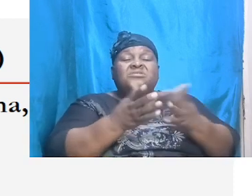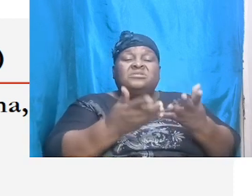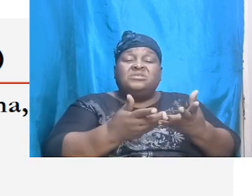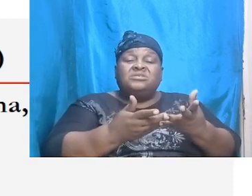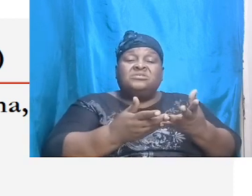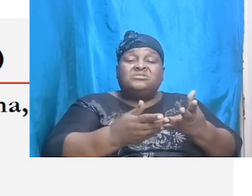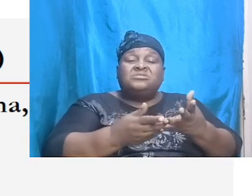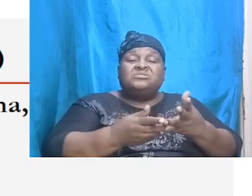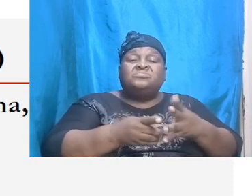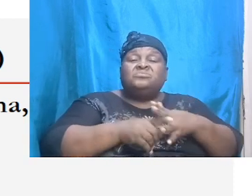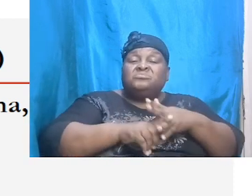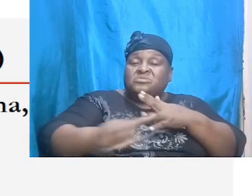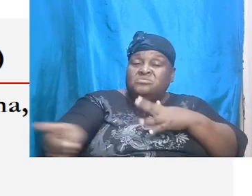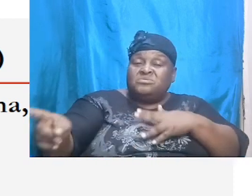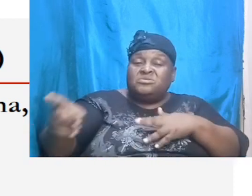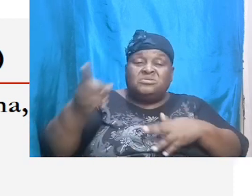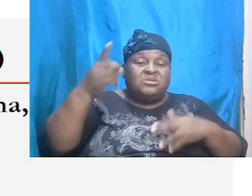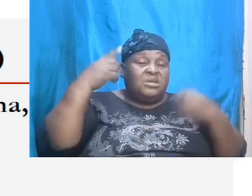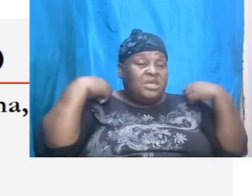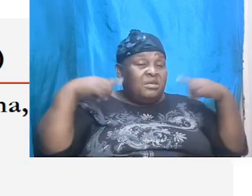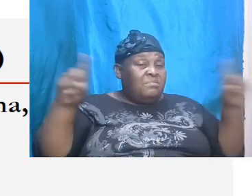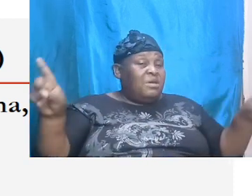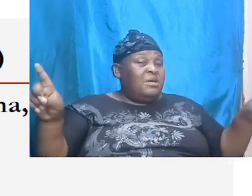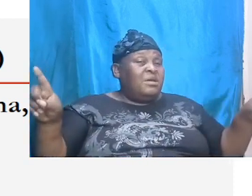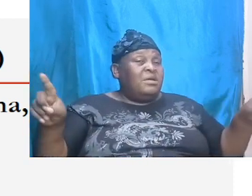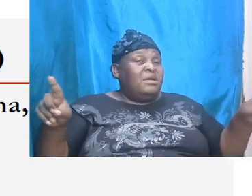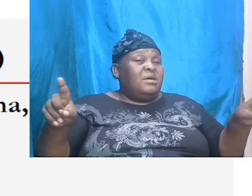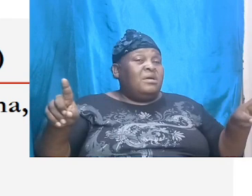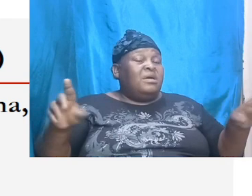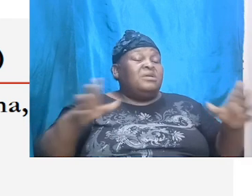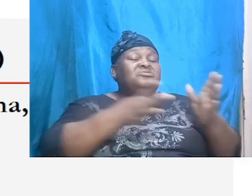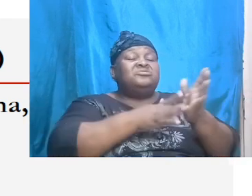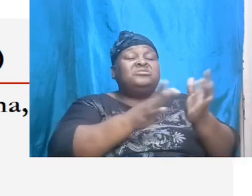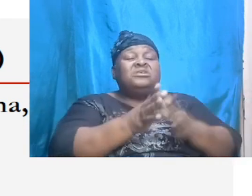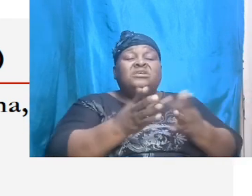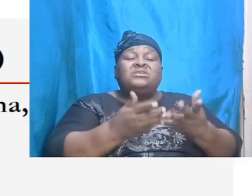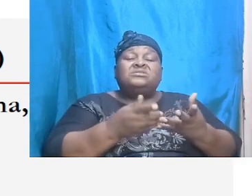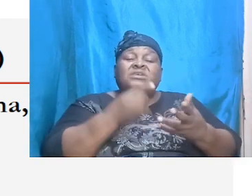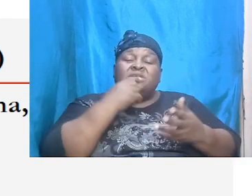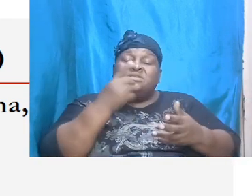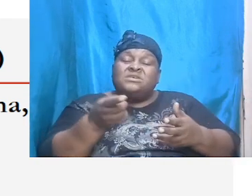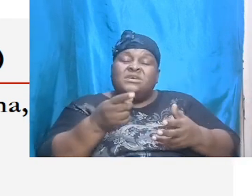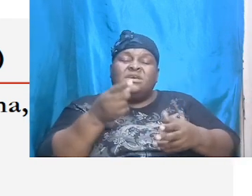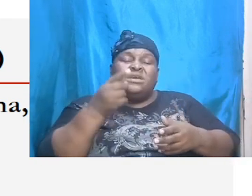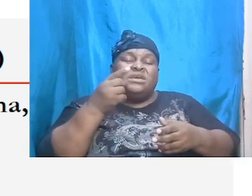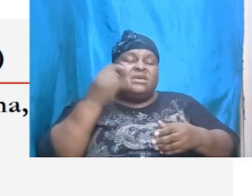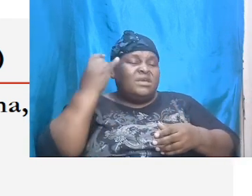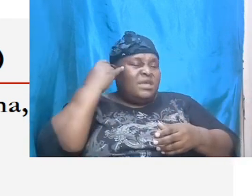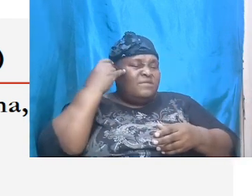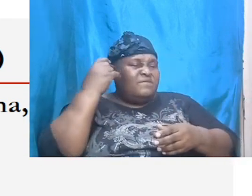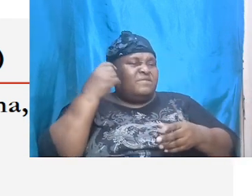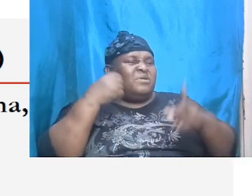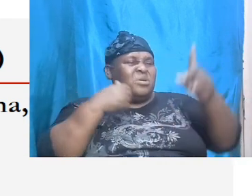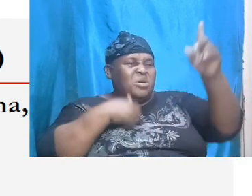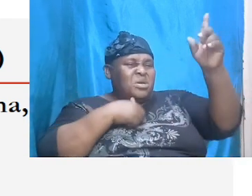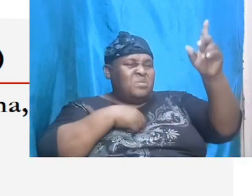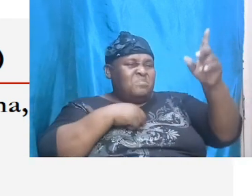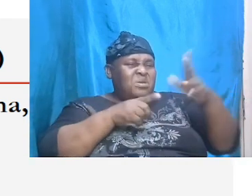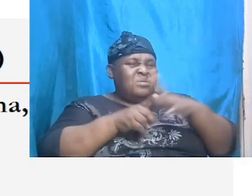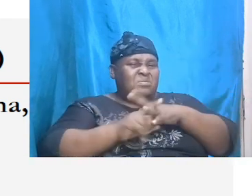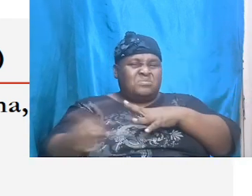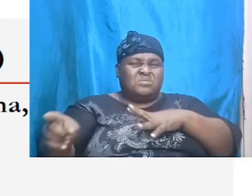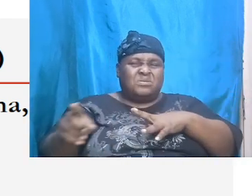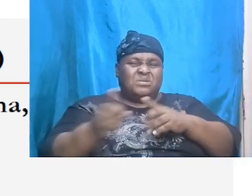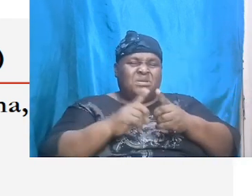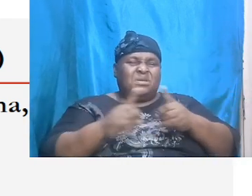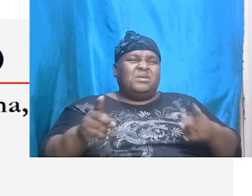out demons by Beelzebub. And Jesus had to address the matter and say, look, if I'm casting out demons by Beelzebub, that wouldn't make no